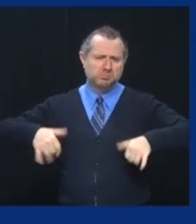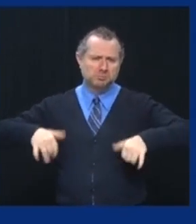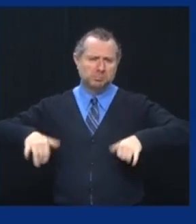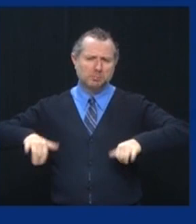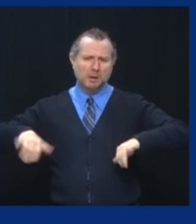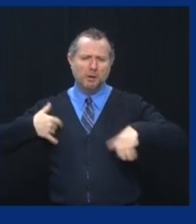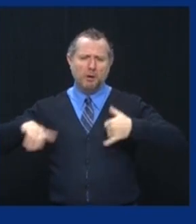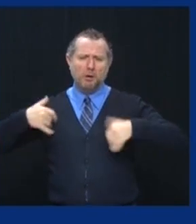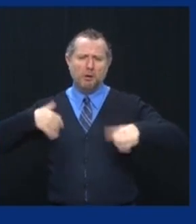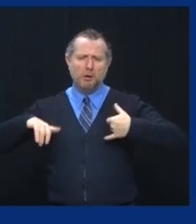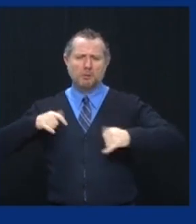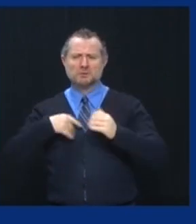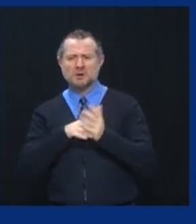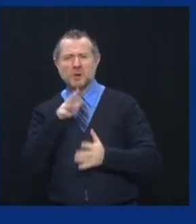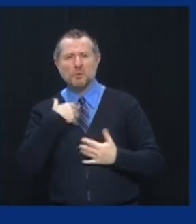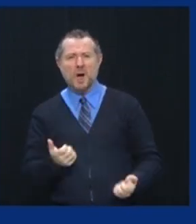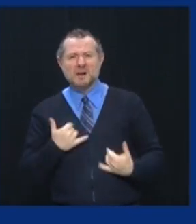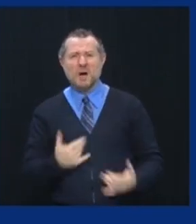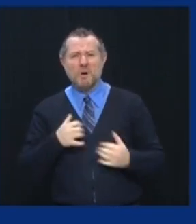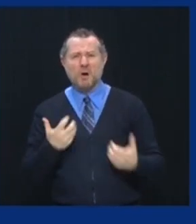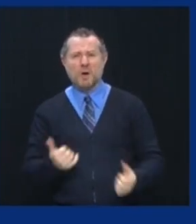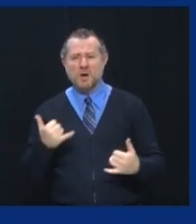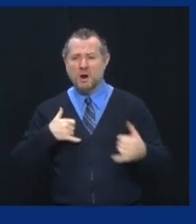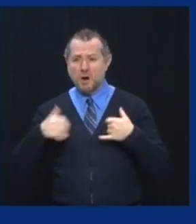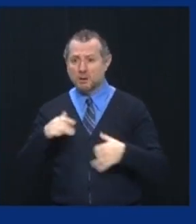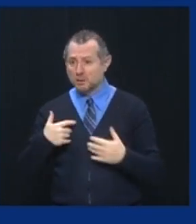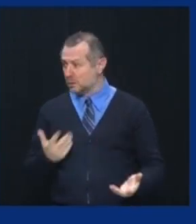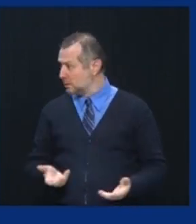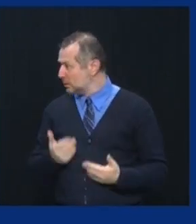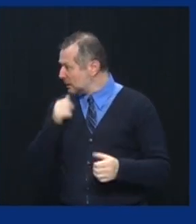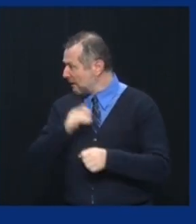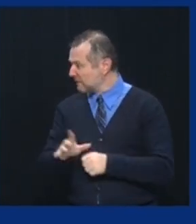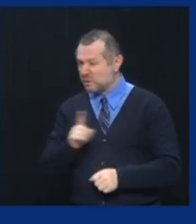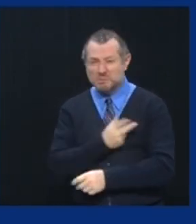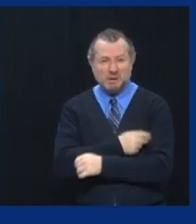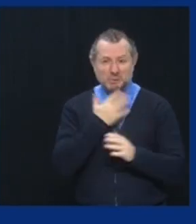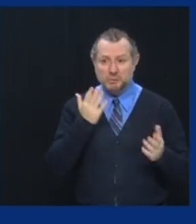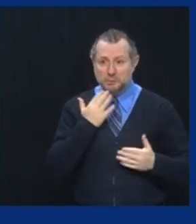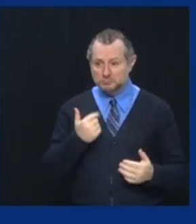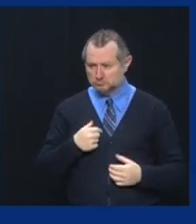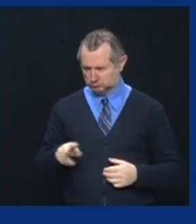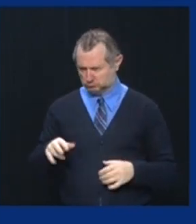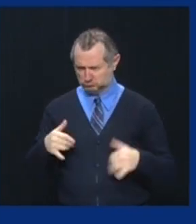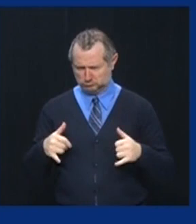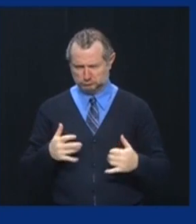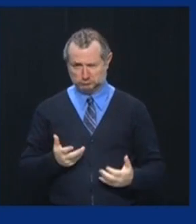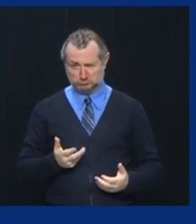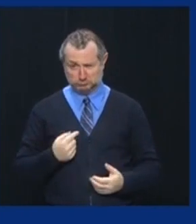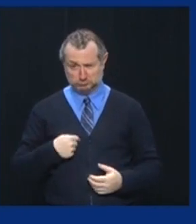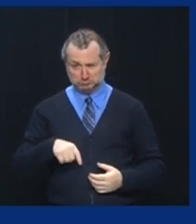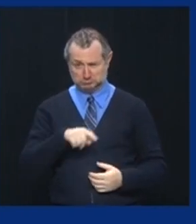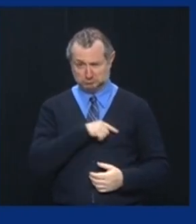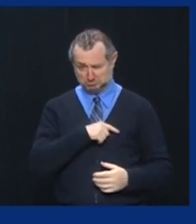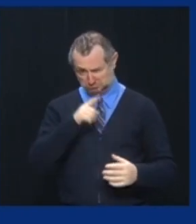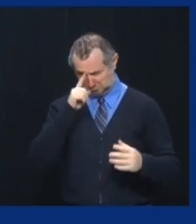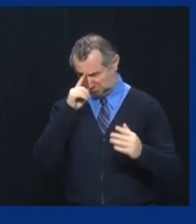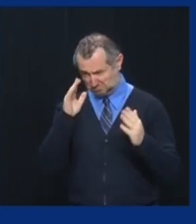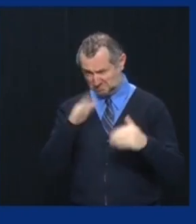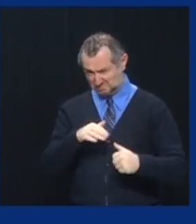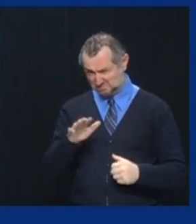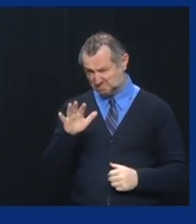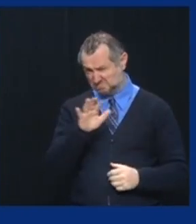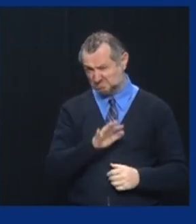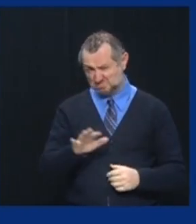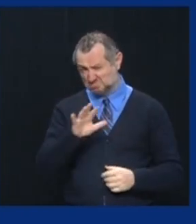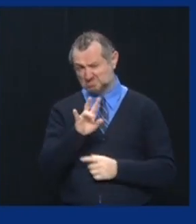get it. We expect about a